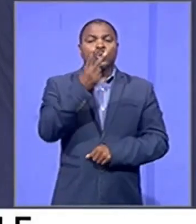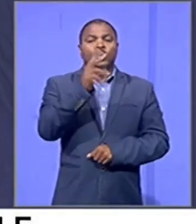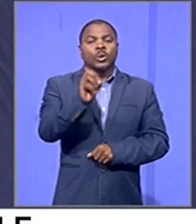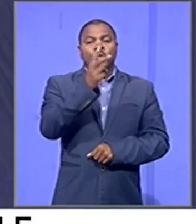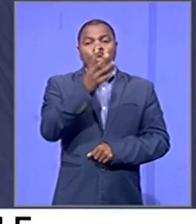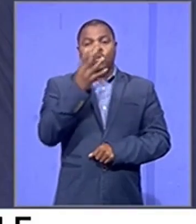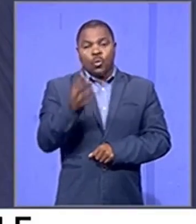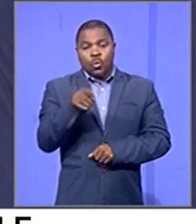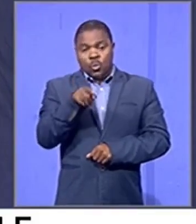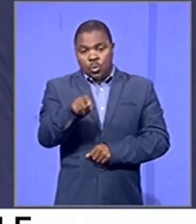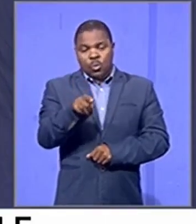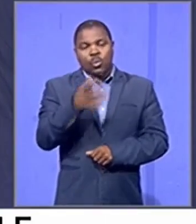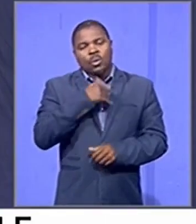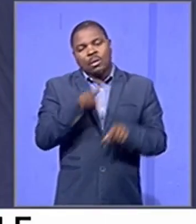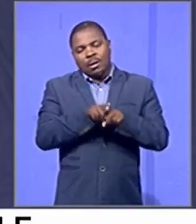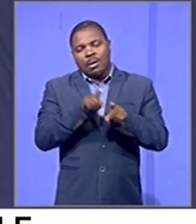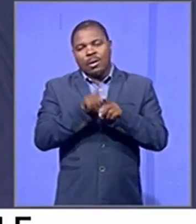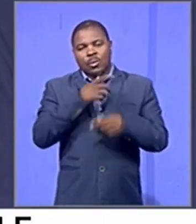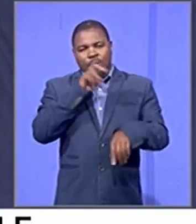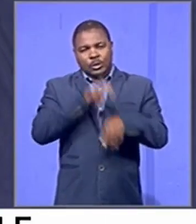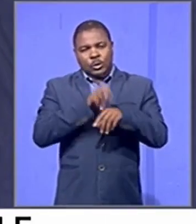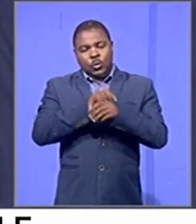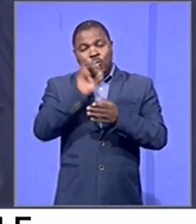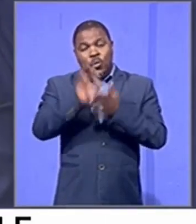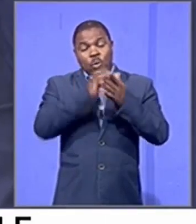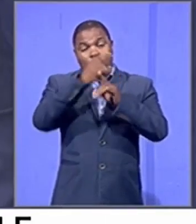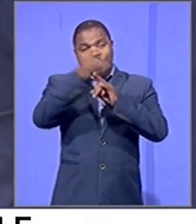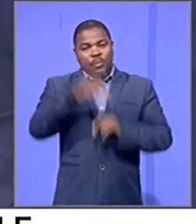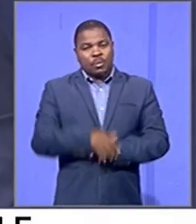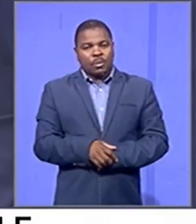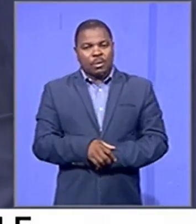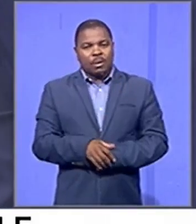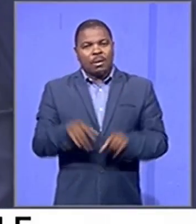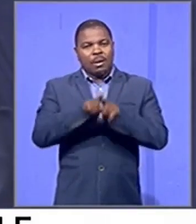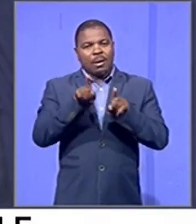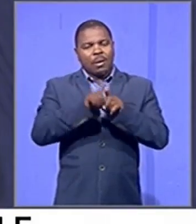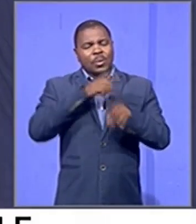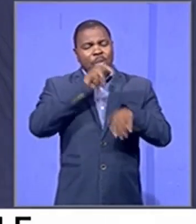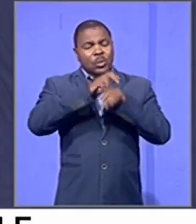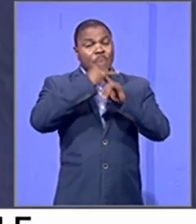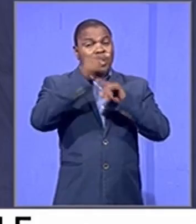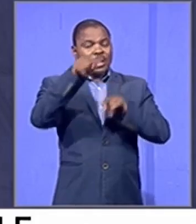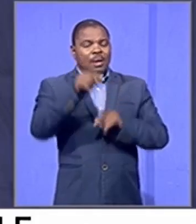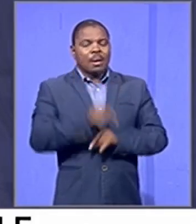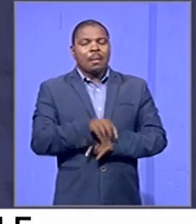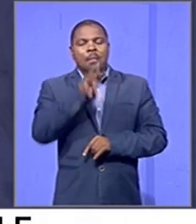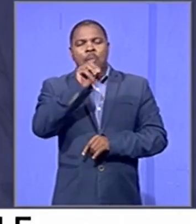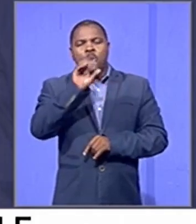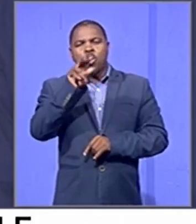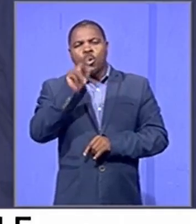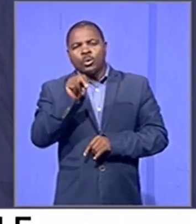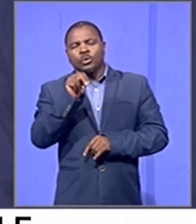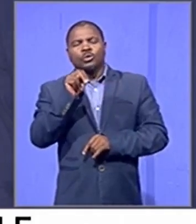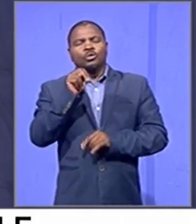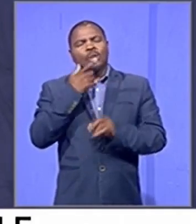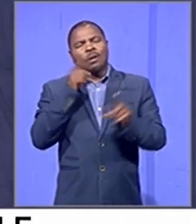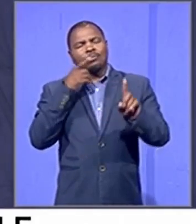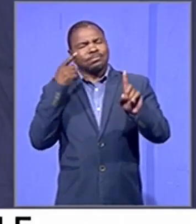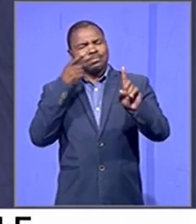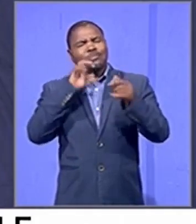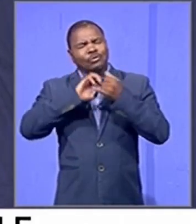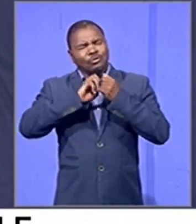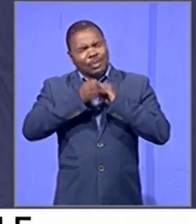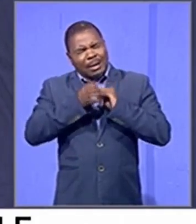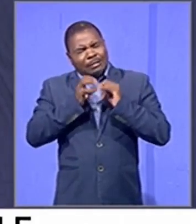DA's moonshot election. Now, while the term moonshot originally meant a long shot, it